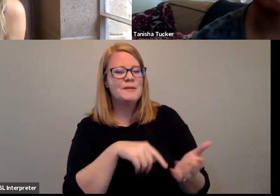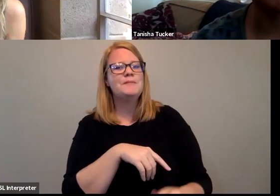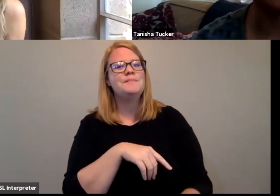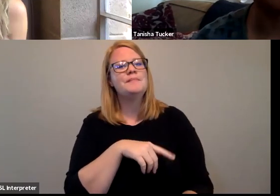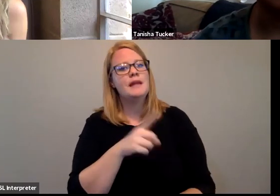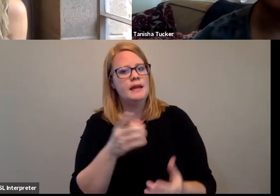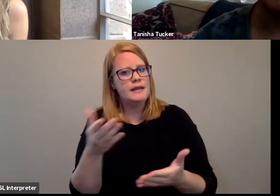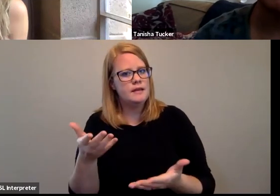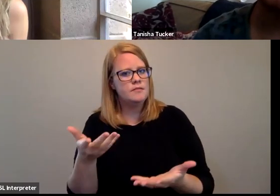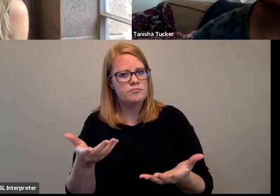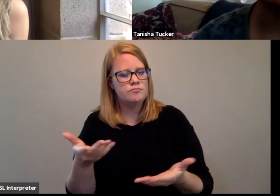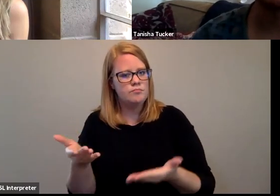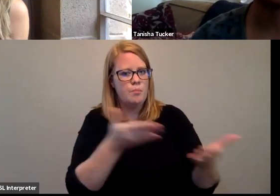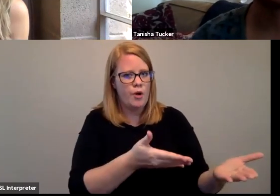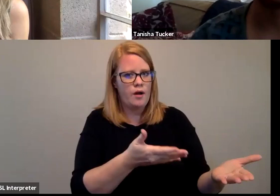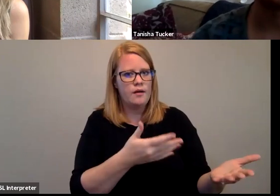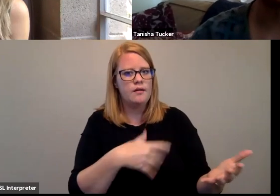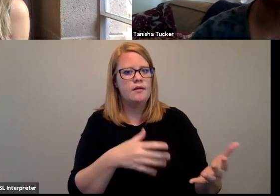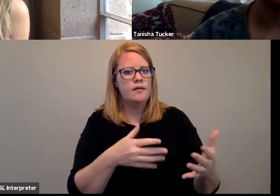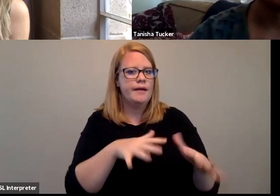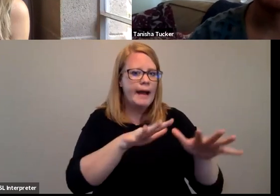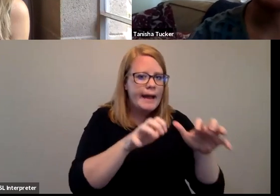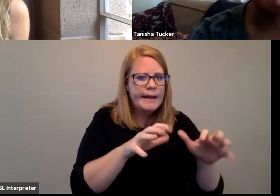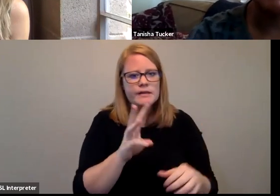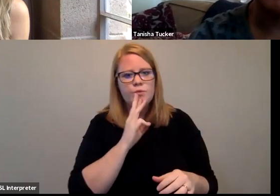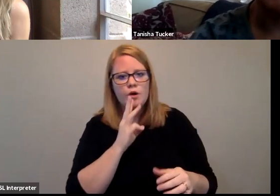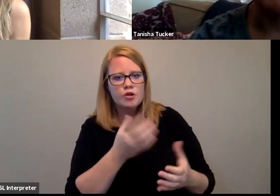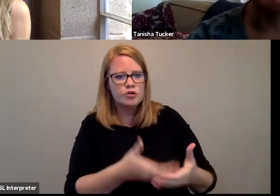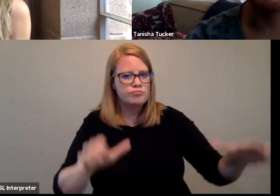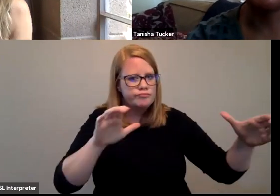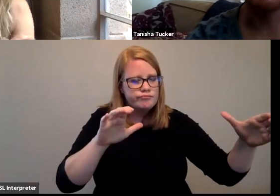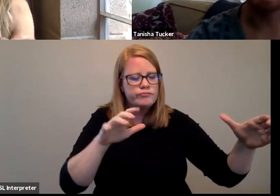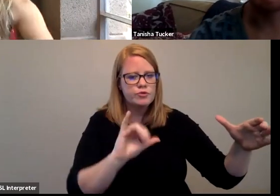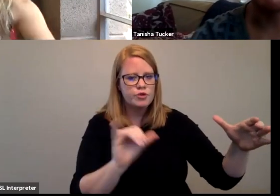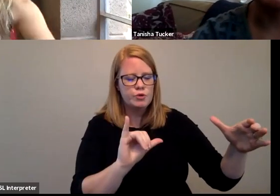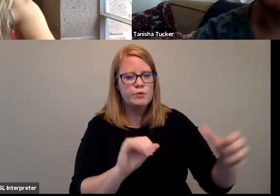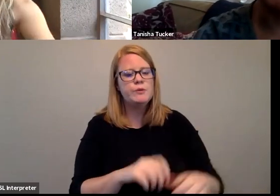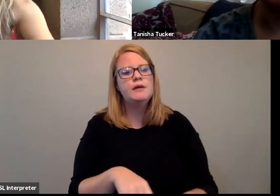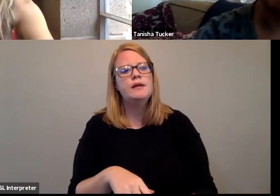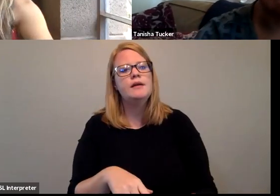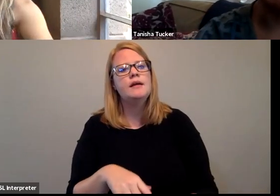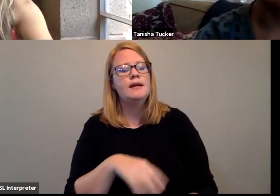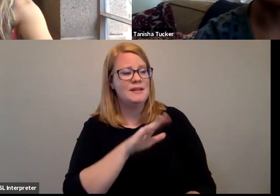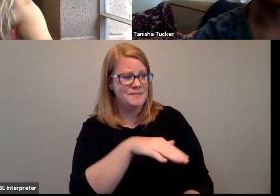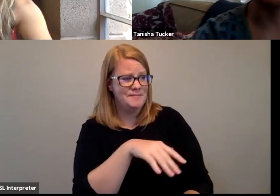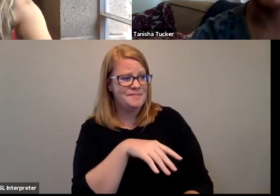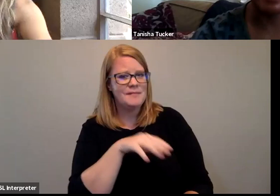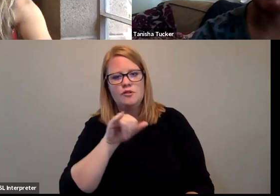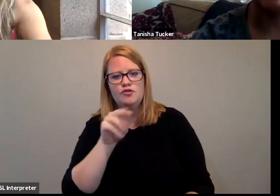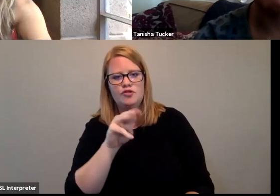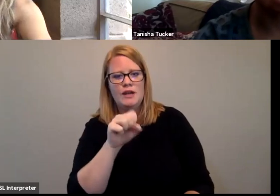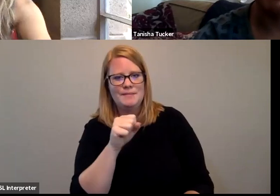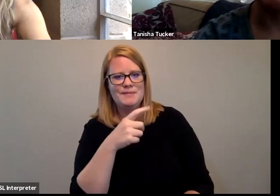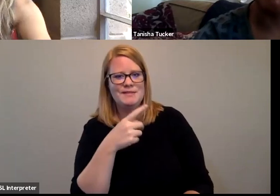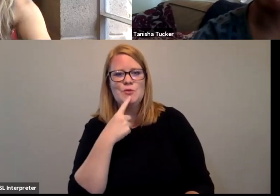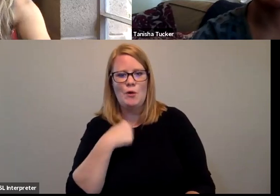had water with him. And he said, I used to come out here and bring your grandma Juana ice and water. And he's like, and I came out